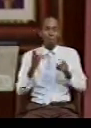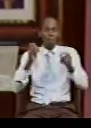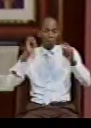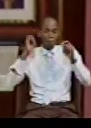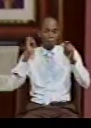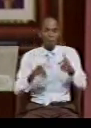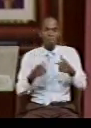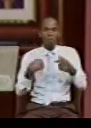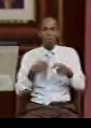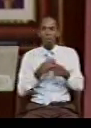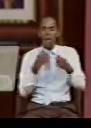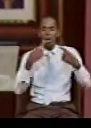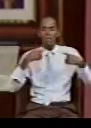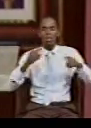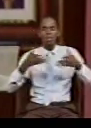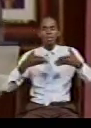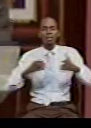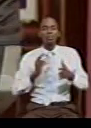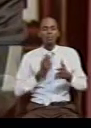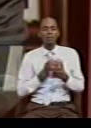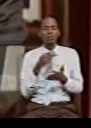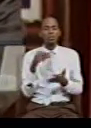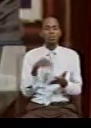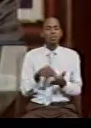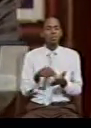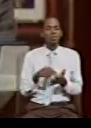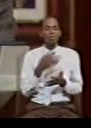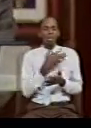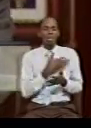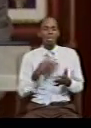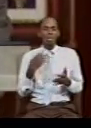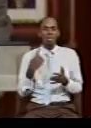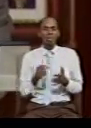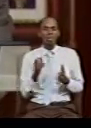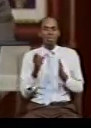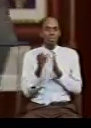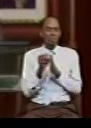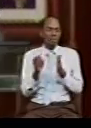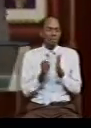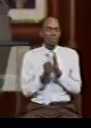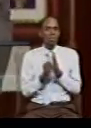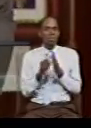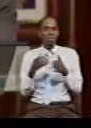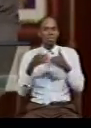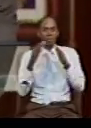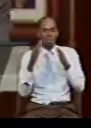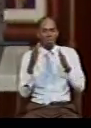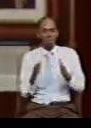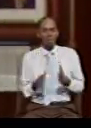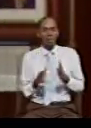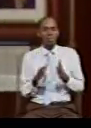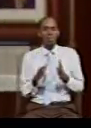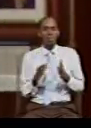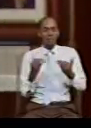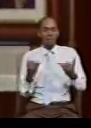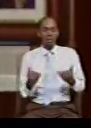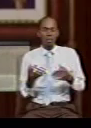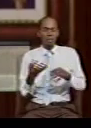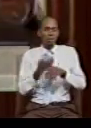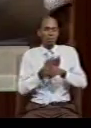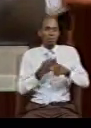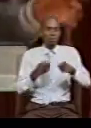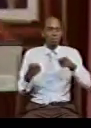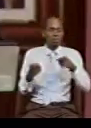us pray. And the overseer takes over. Or camp commandant takes